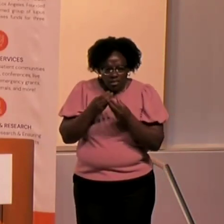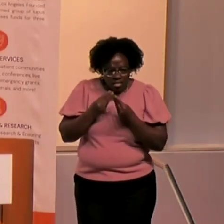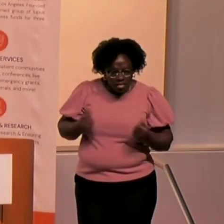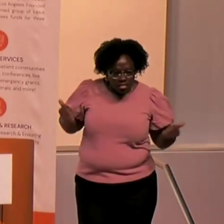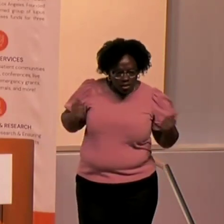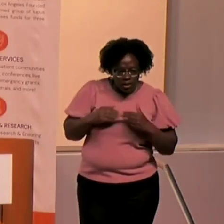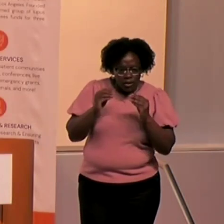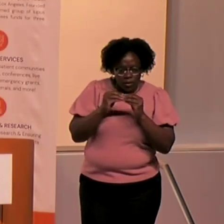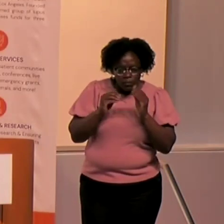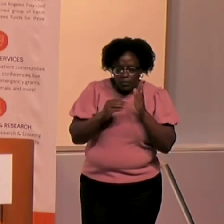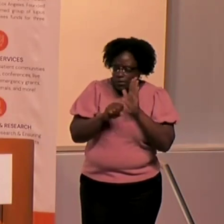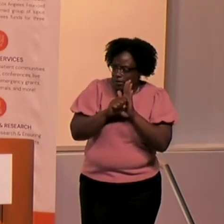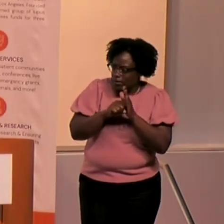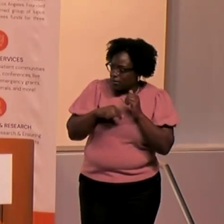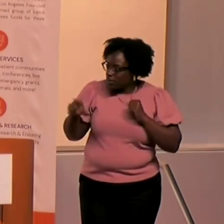Yes, I